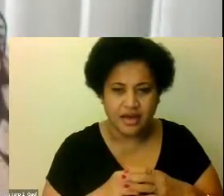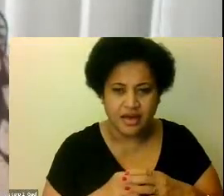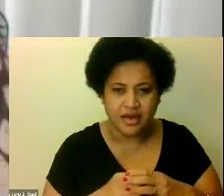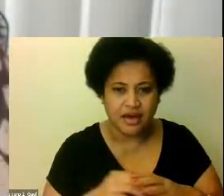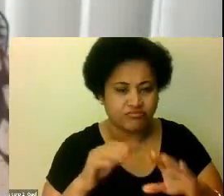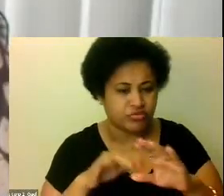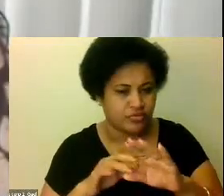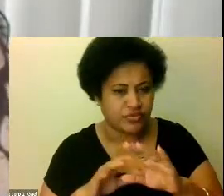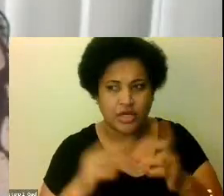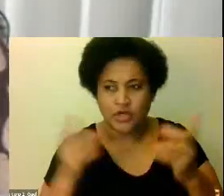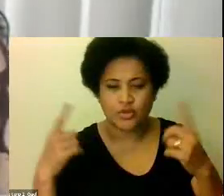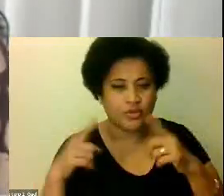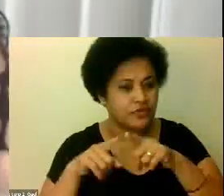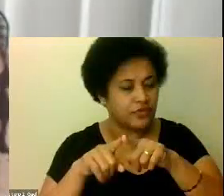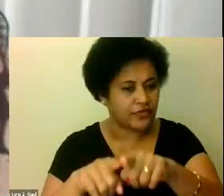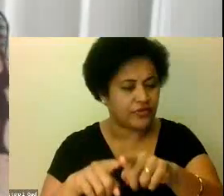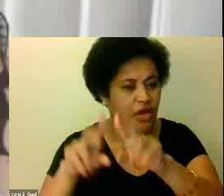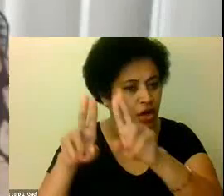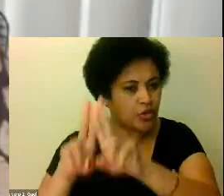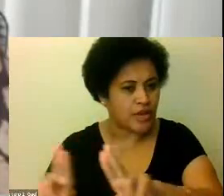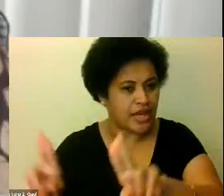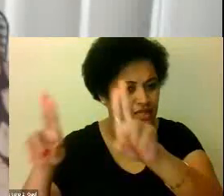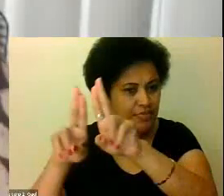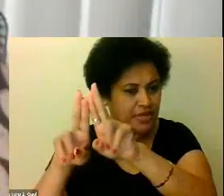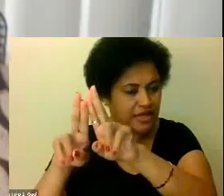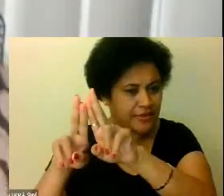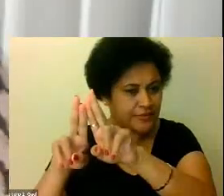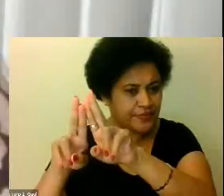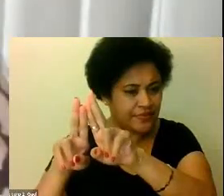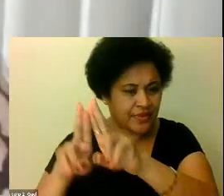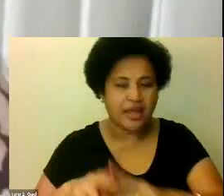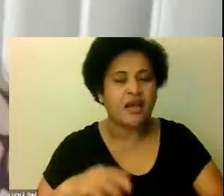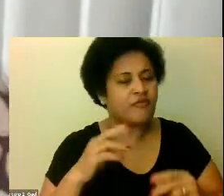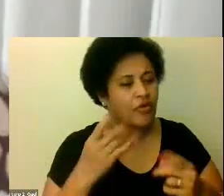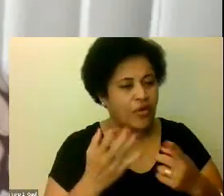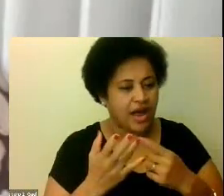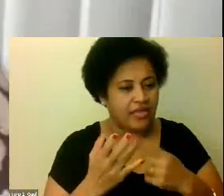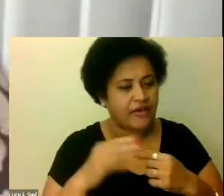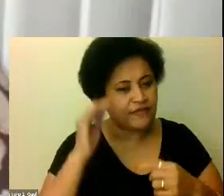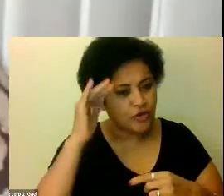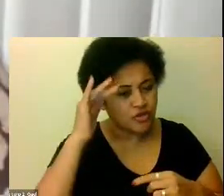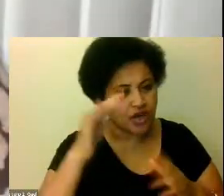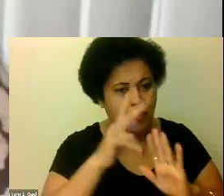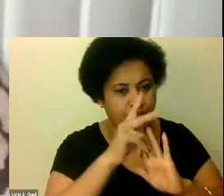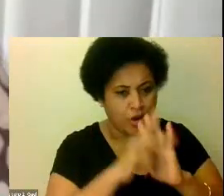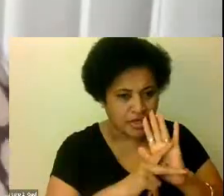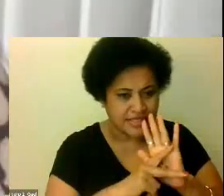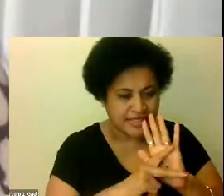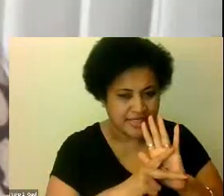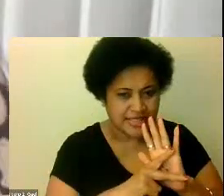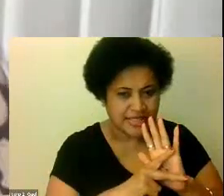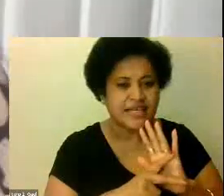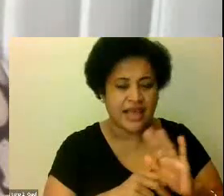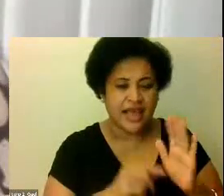with the UNGPs potentially or other existing or future policy or legislative frameworks on business and human rights